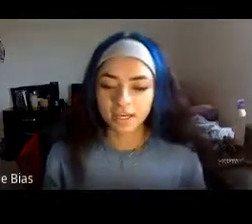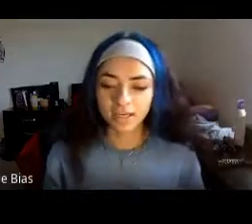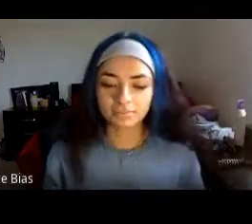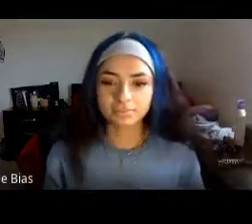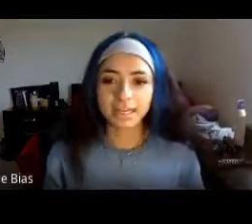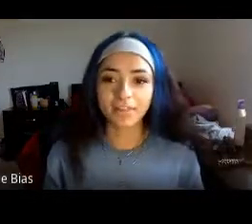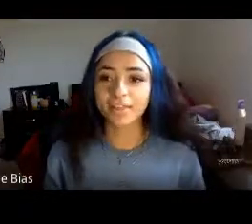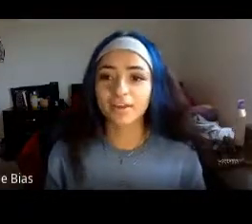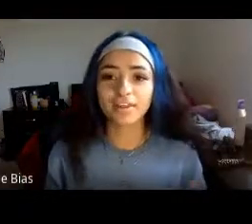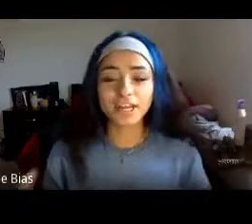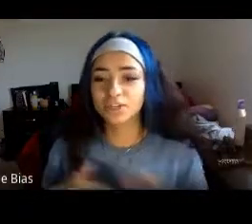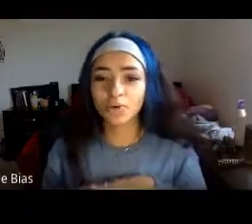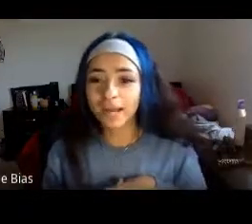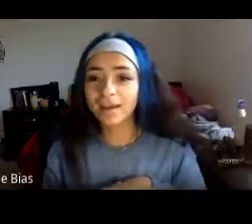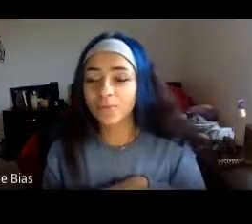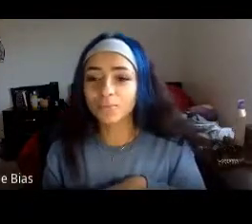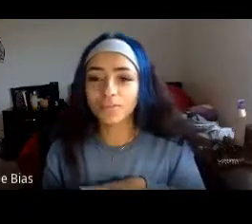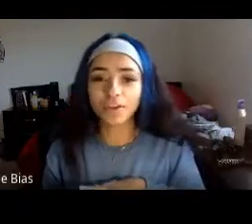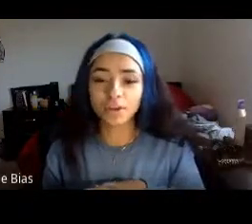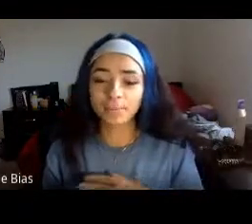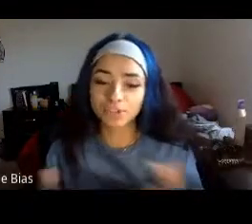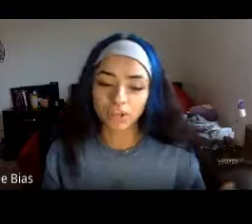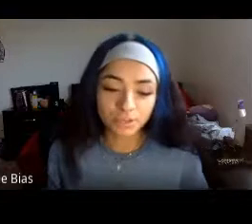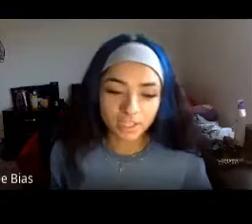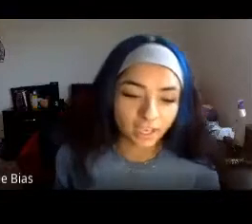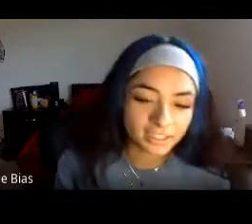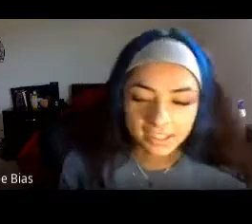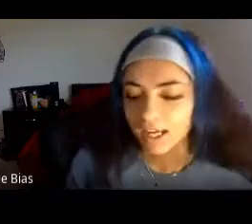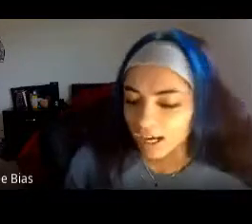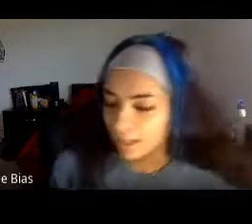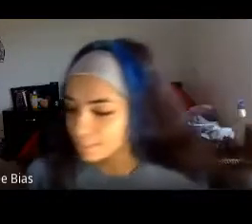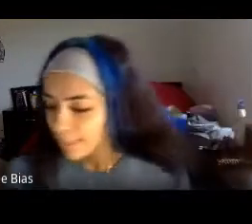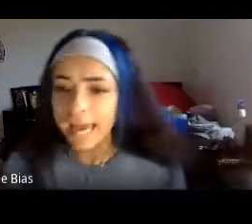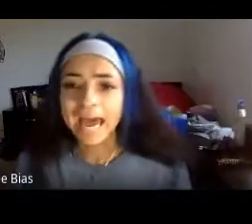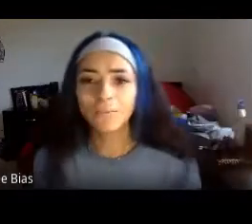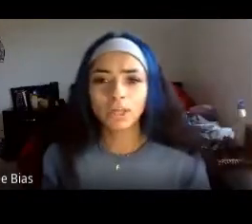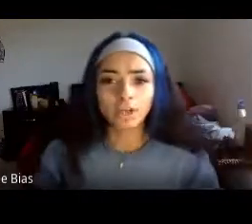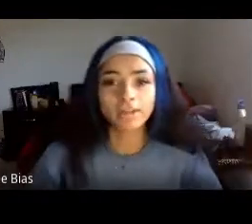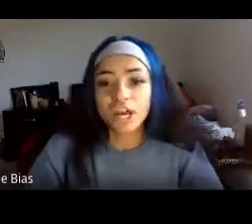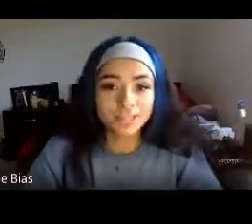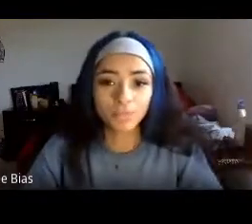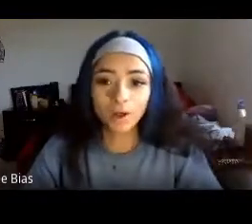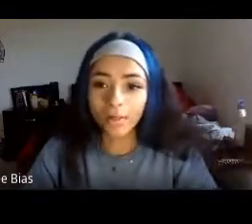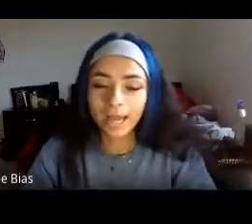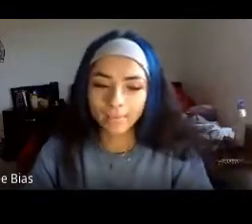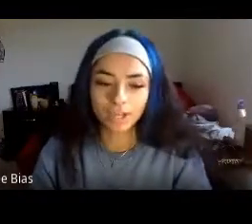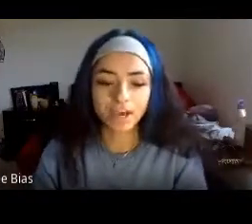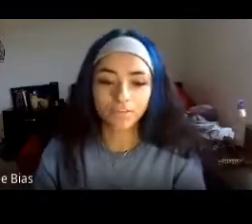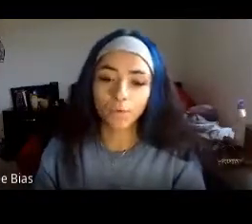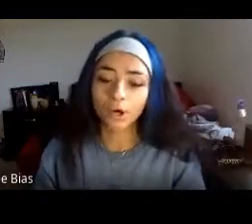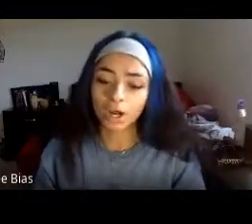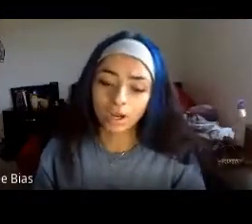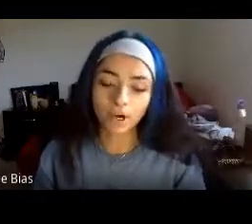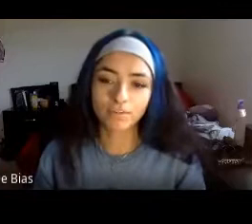is kind of like the initial way that you're able to communicate. And I will acknowledge as well, I am not